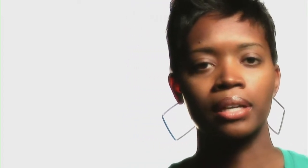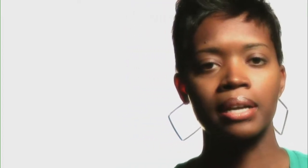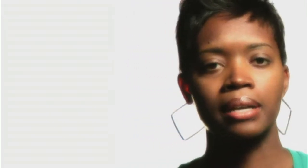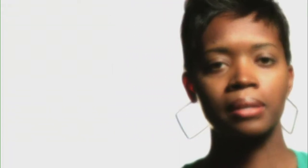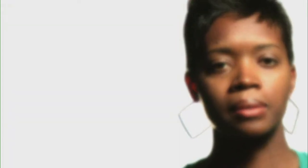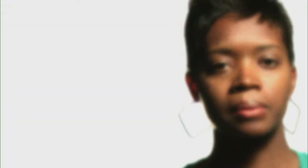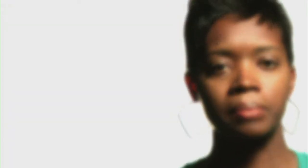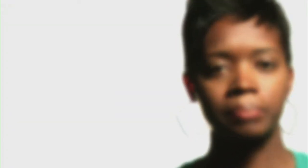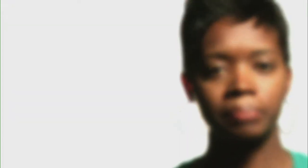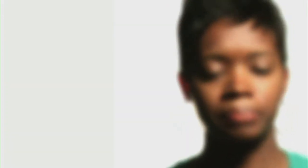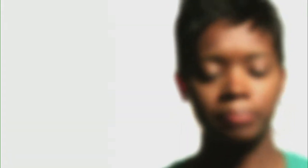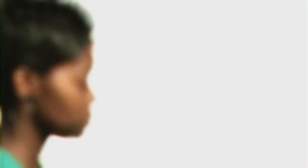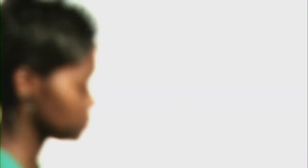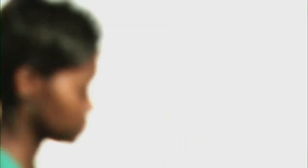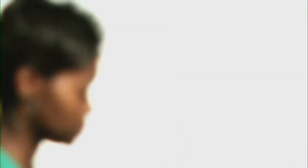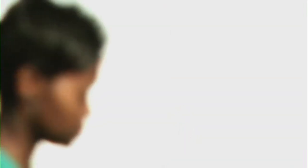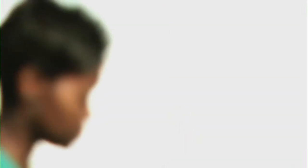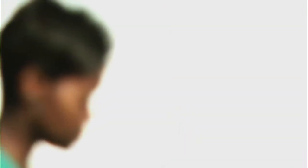here.